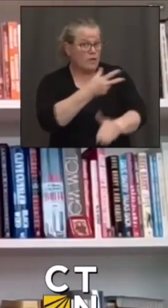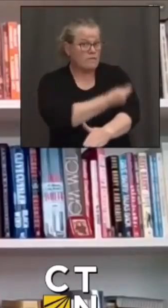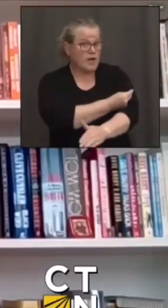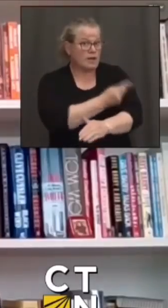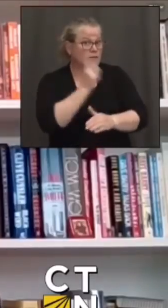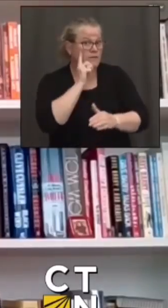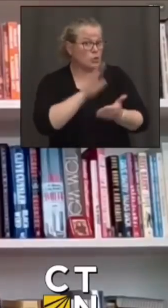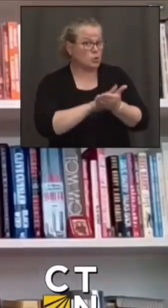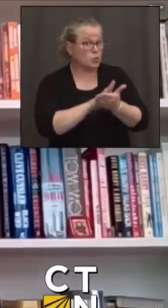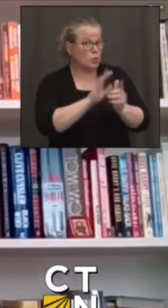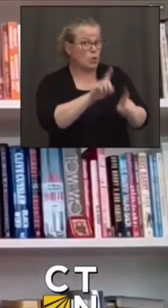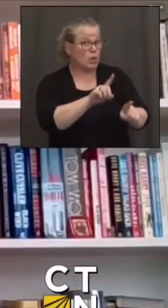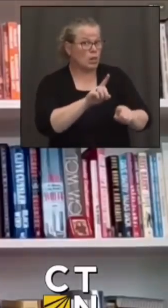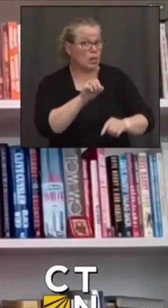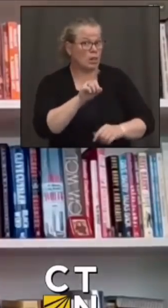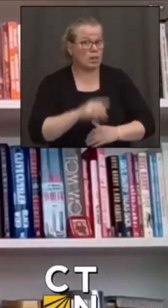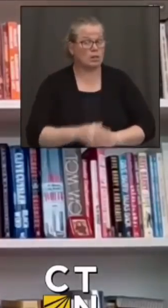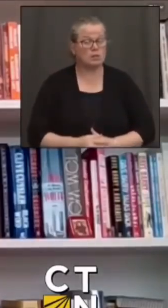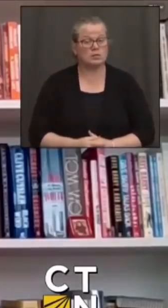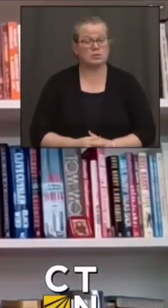school?